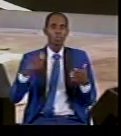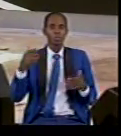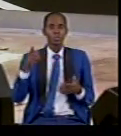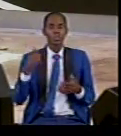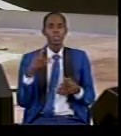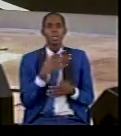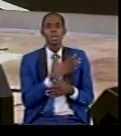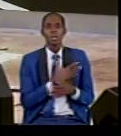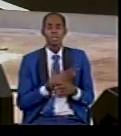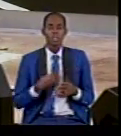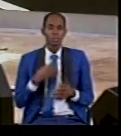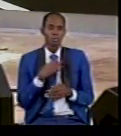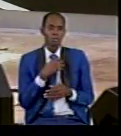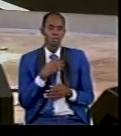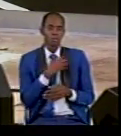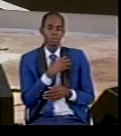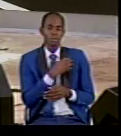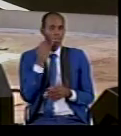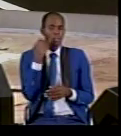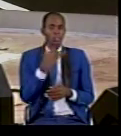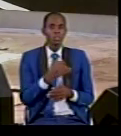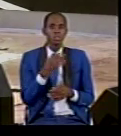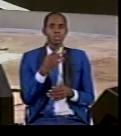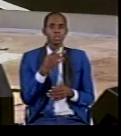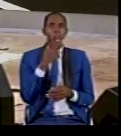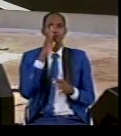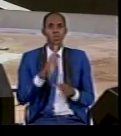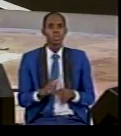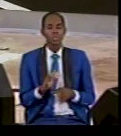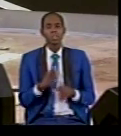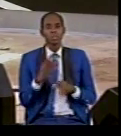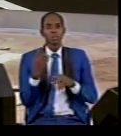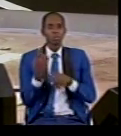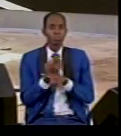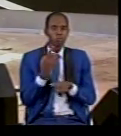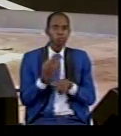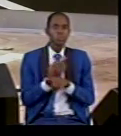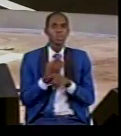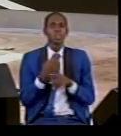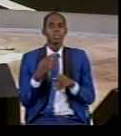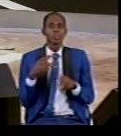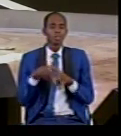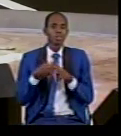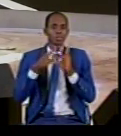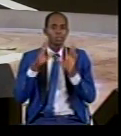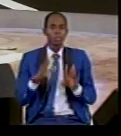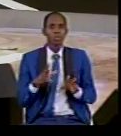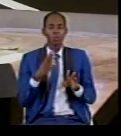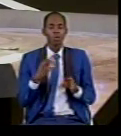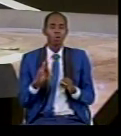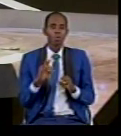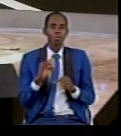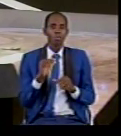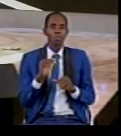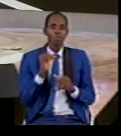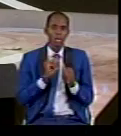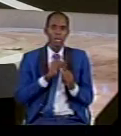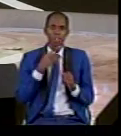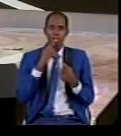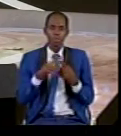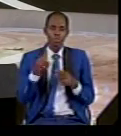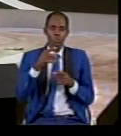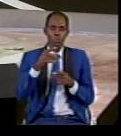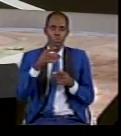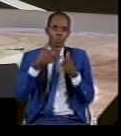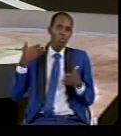envies, murders, drunkenness, revelings, and such like, of the which I tell you before, as I have also